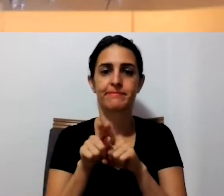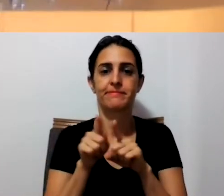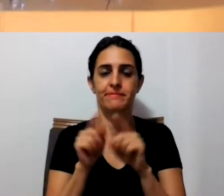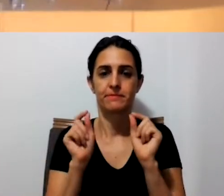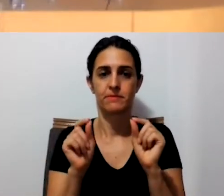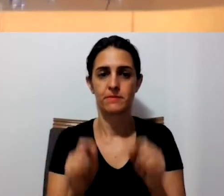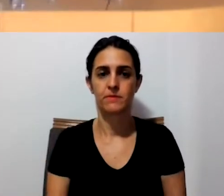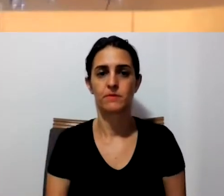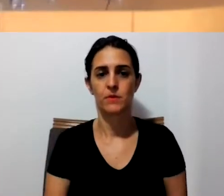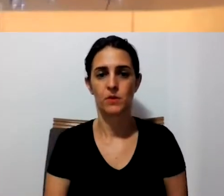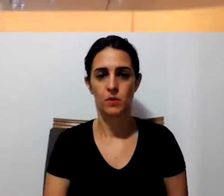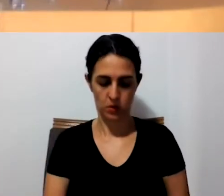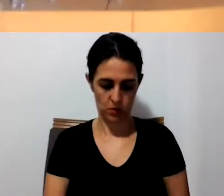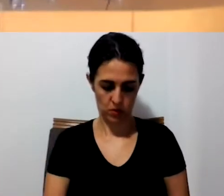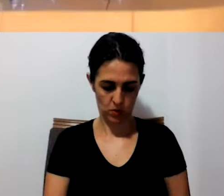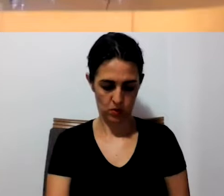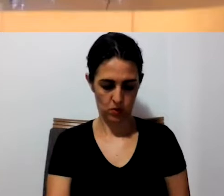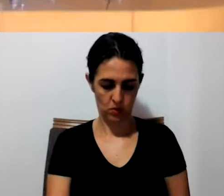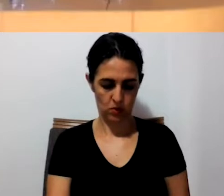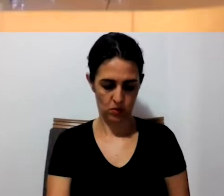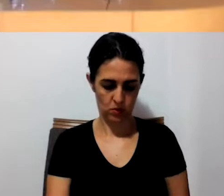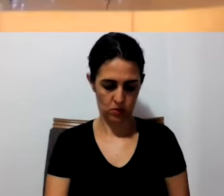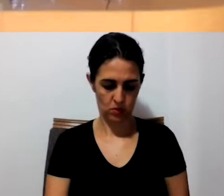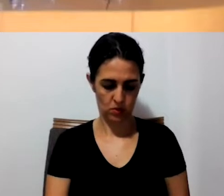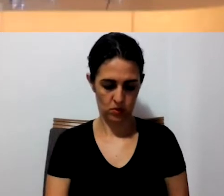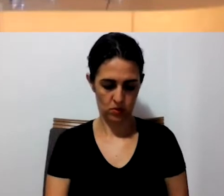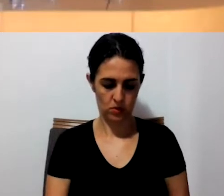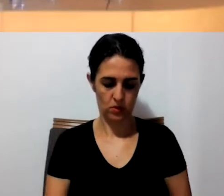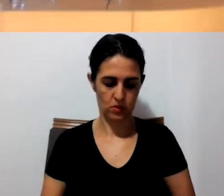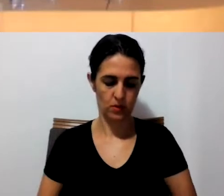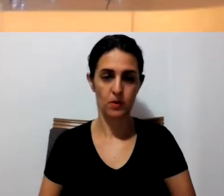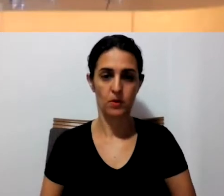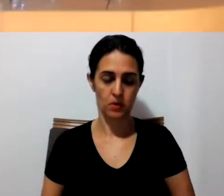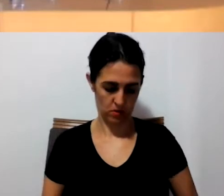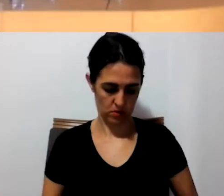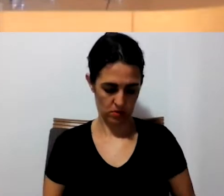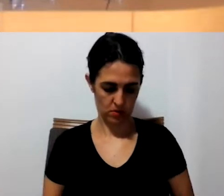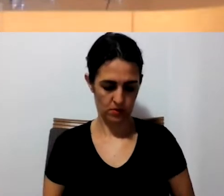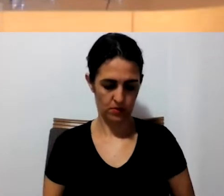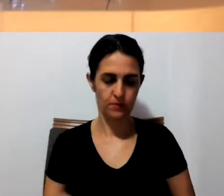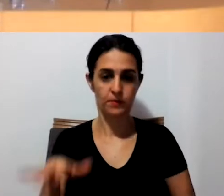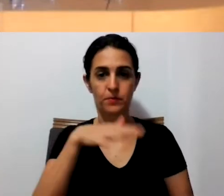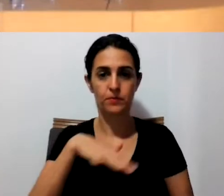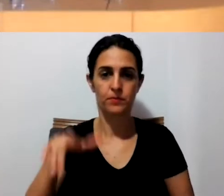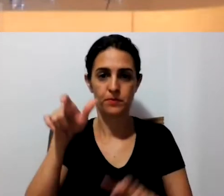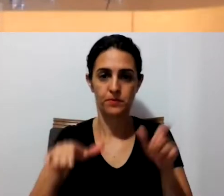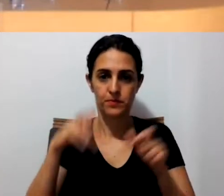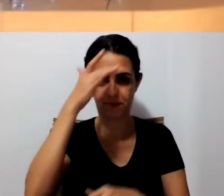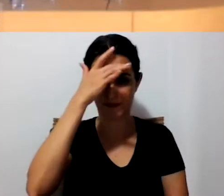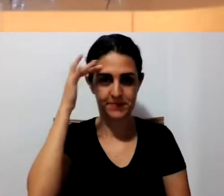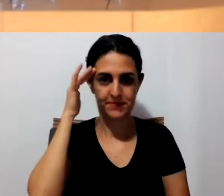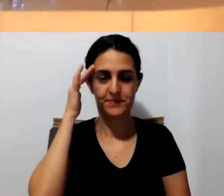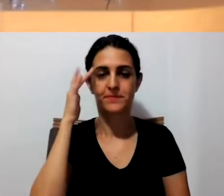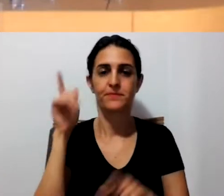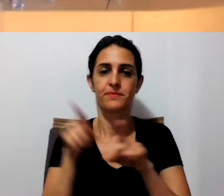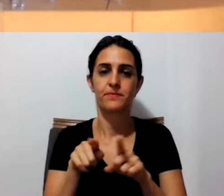Po for bringing us together in this caipirinha weather, I would say, to discuss Brazil. Pleasure for me to